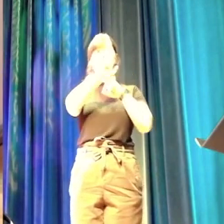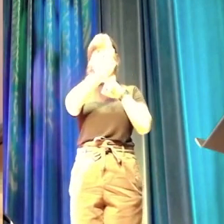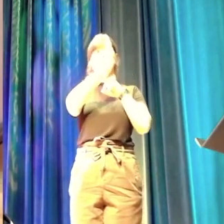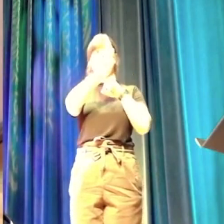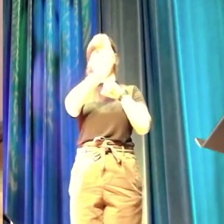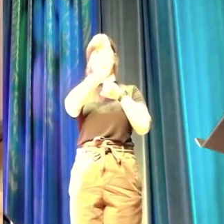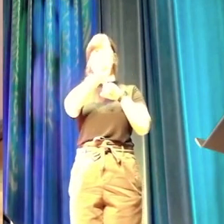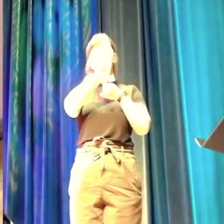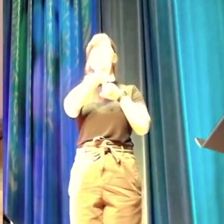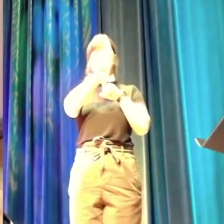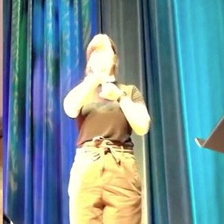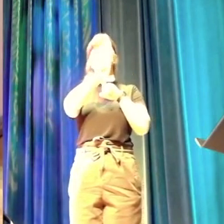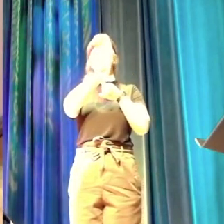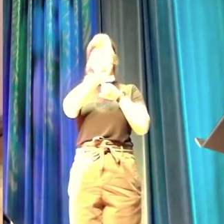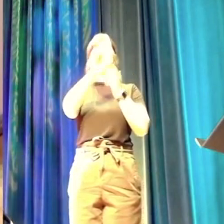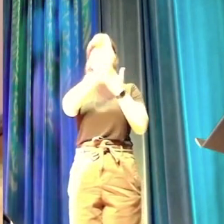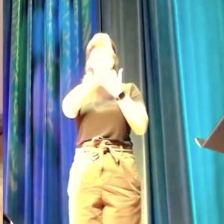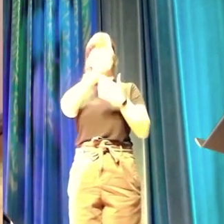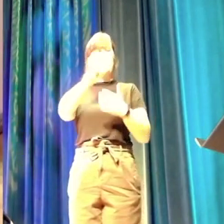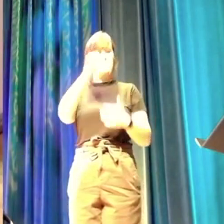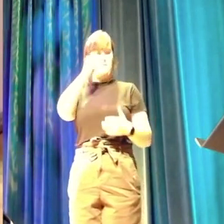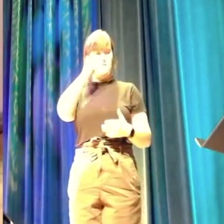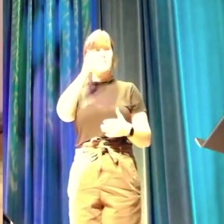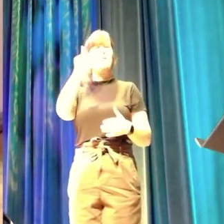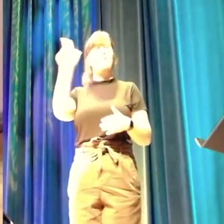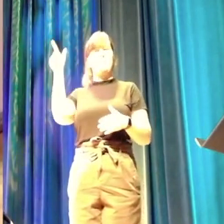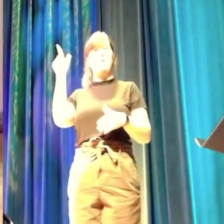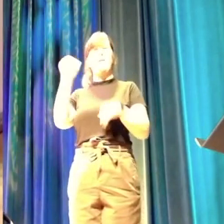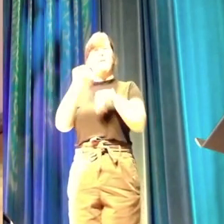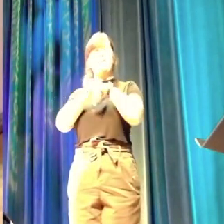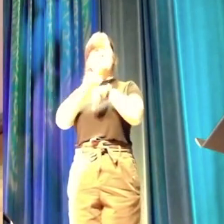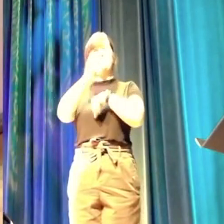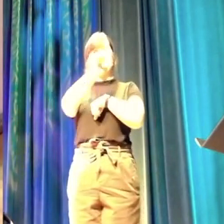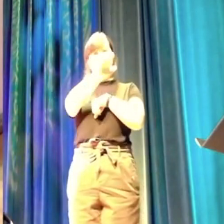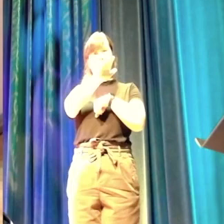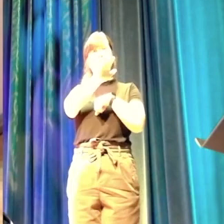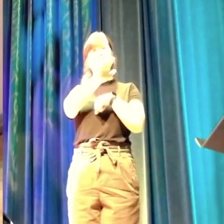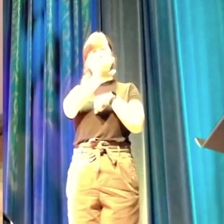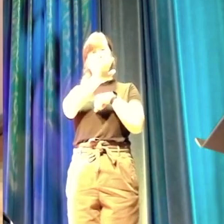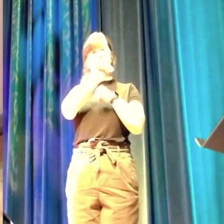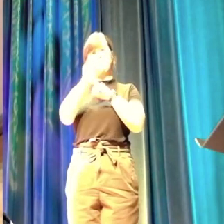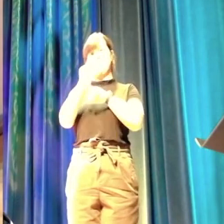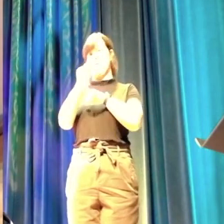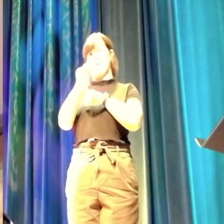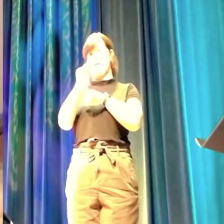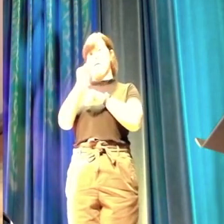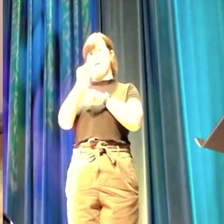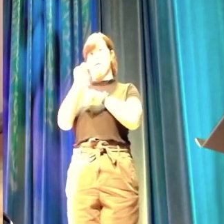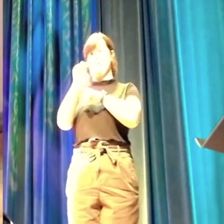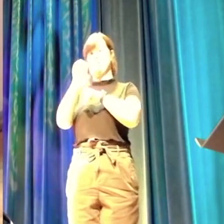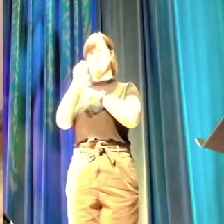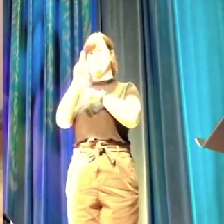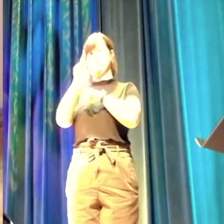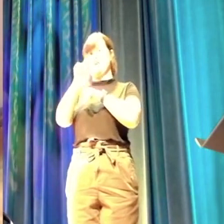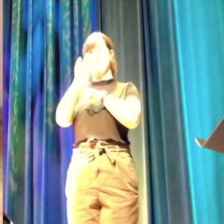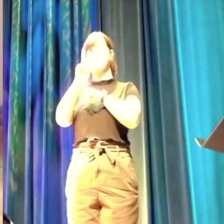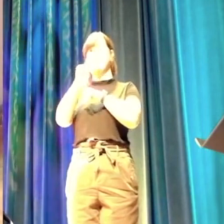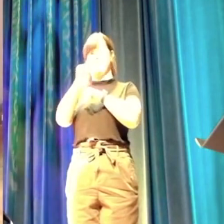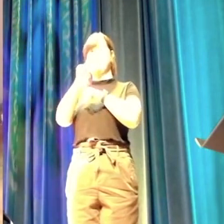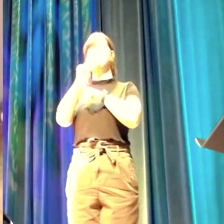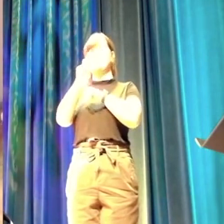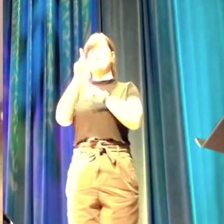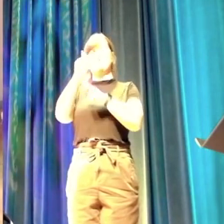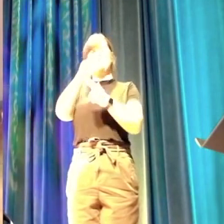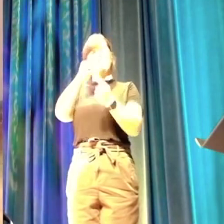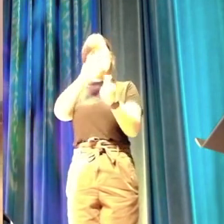School for the Blind. They sent Anne Sullivan to Alabama to work with